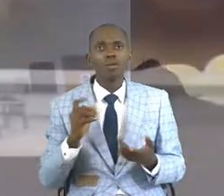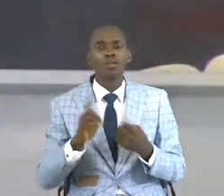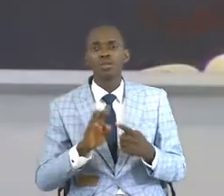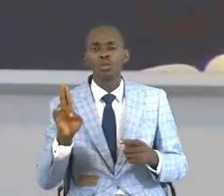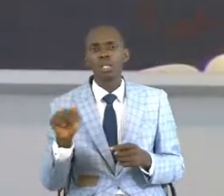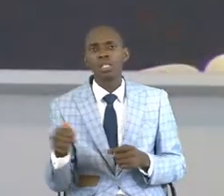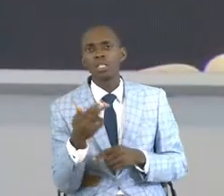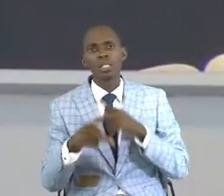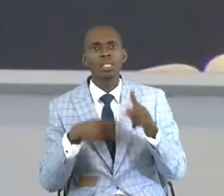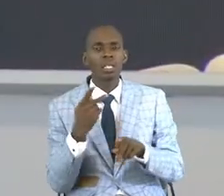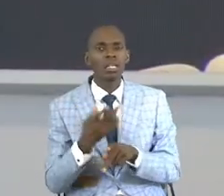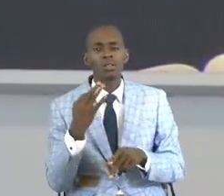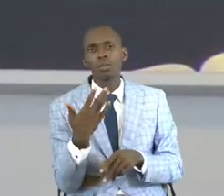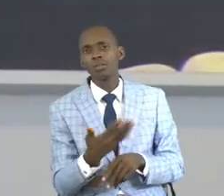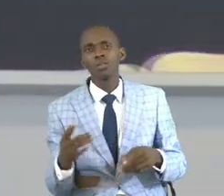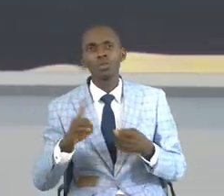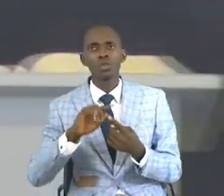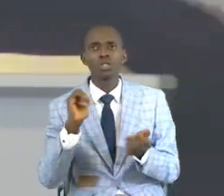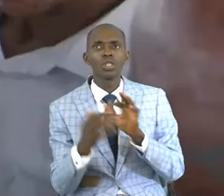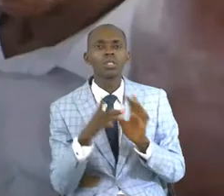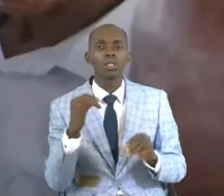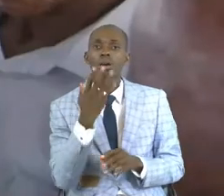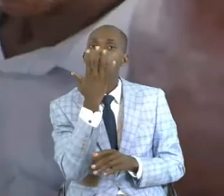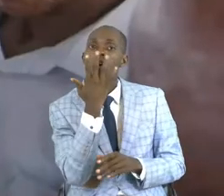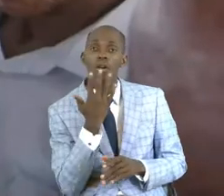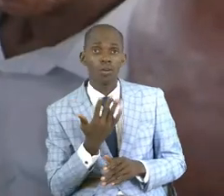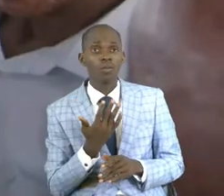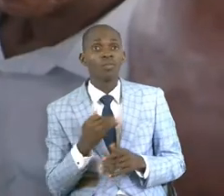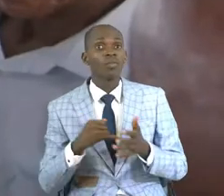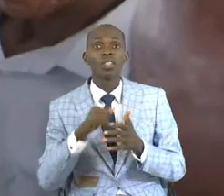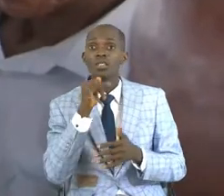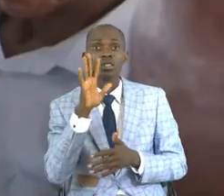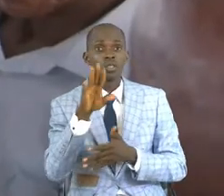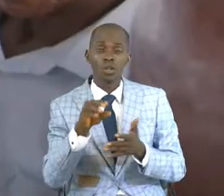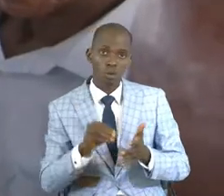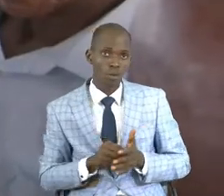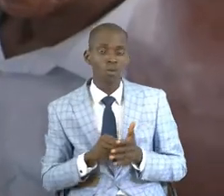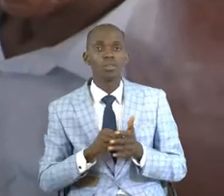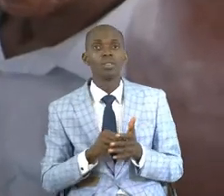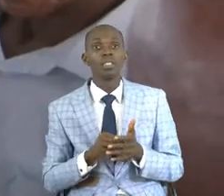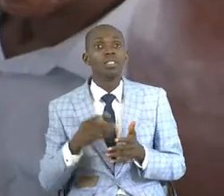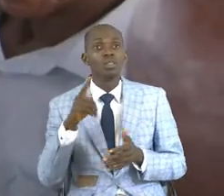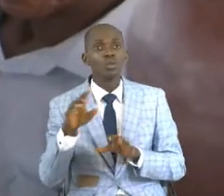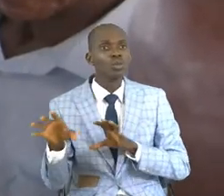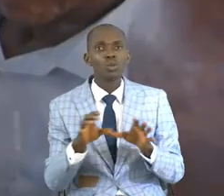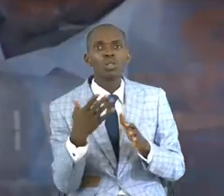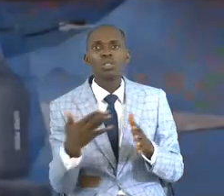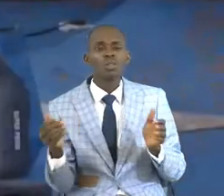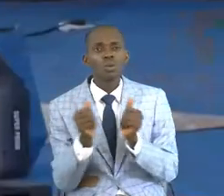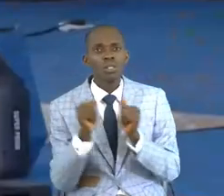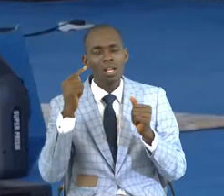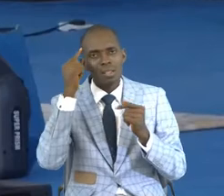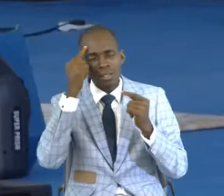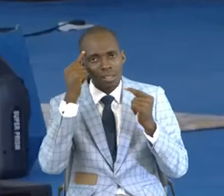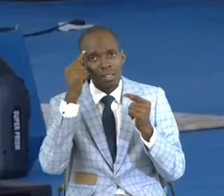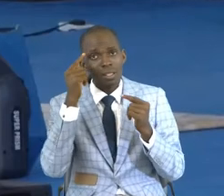can change the color. It's not your own. We do things thoughtlessly. That even though